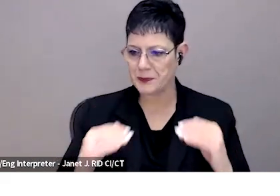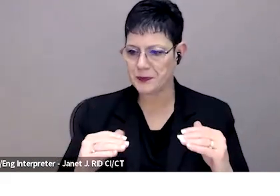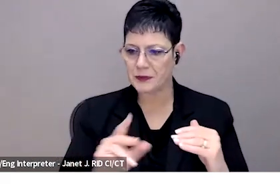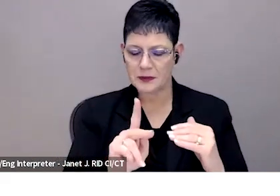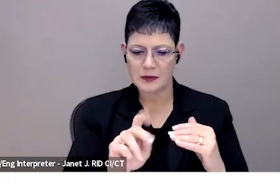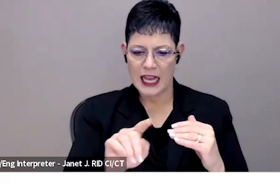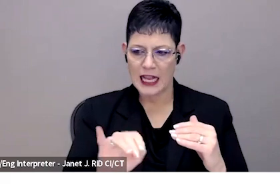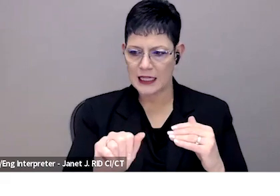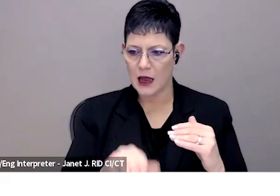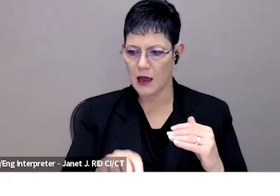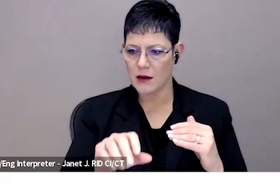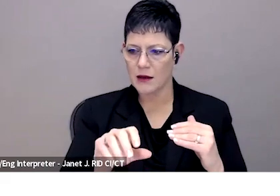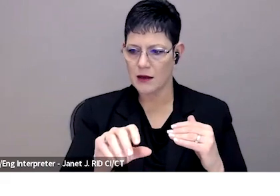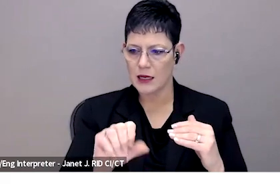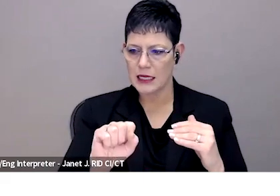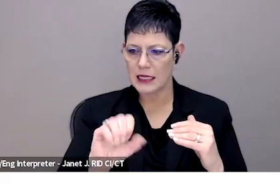Kezia Scales.